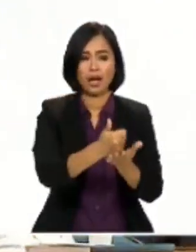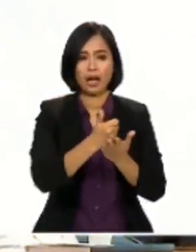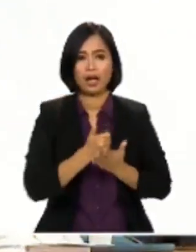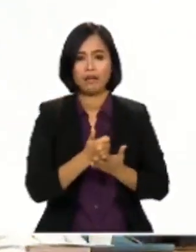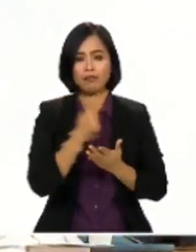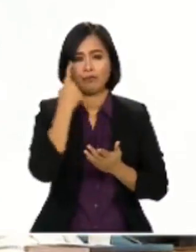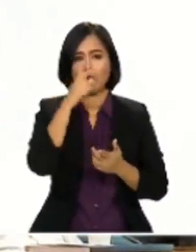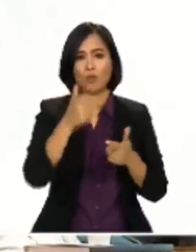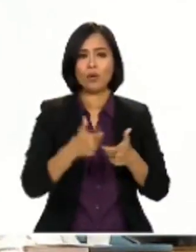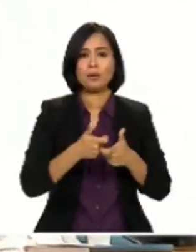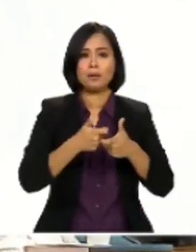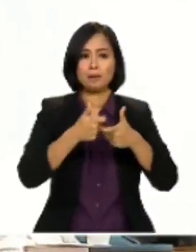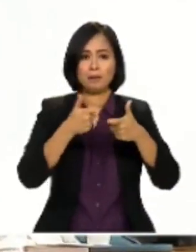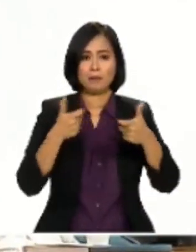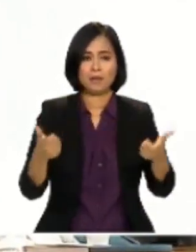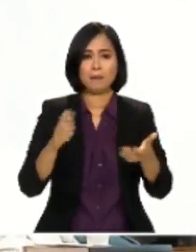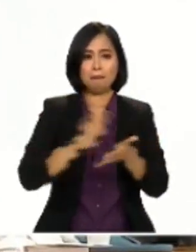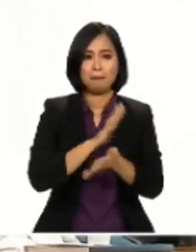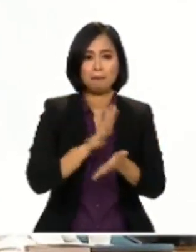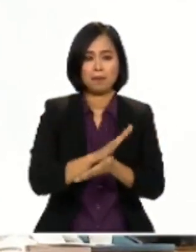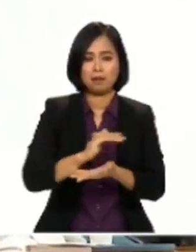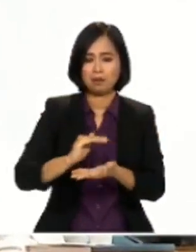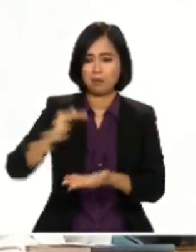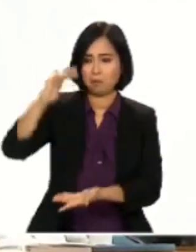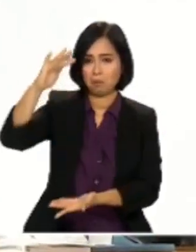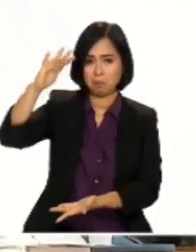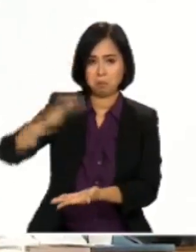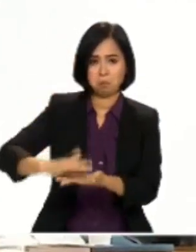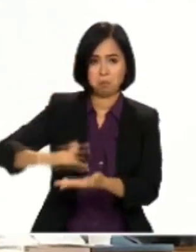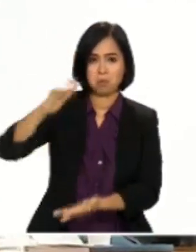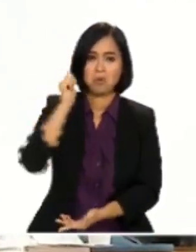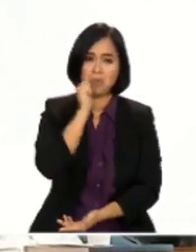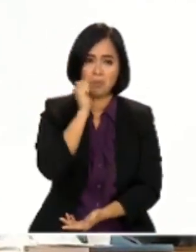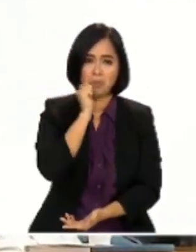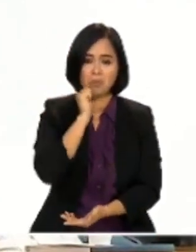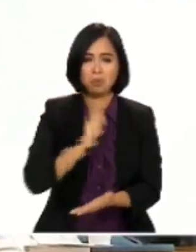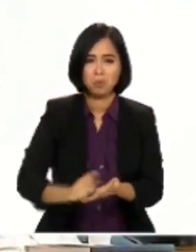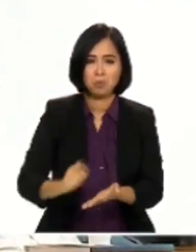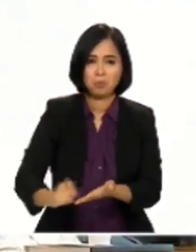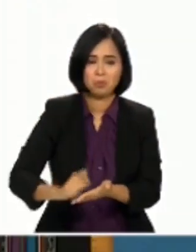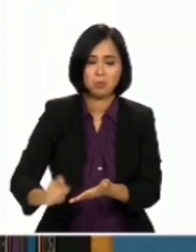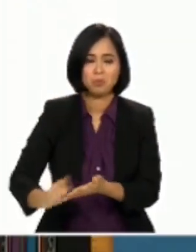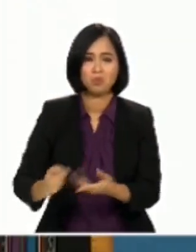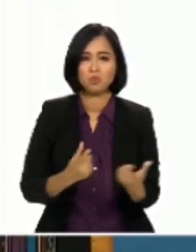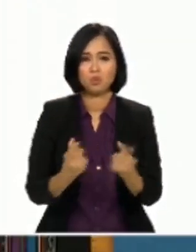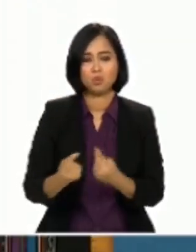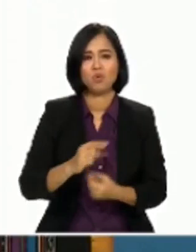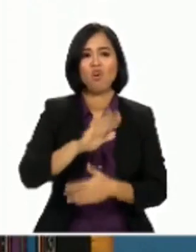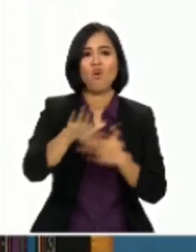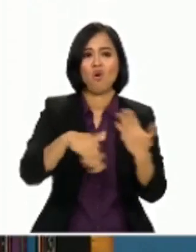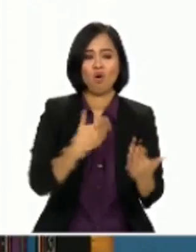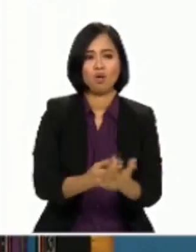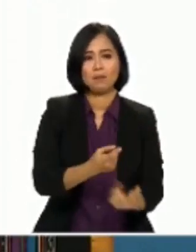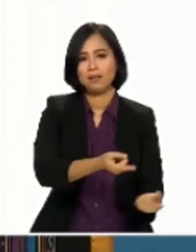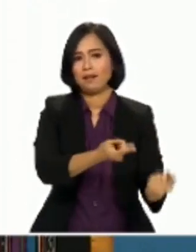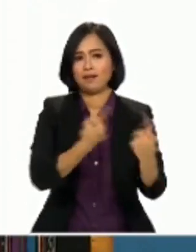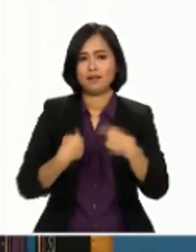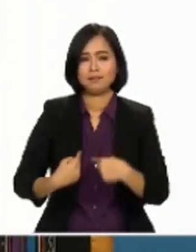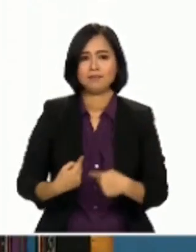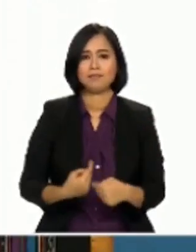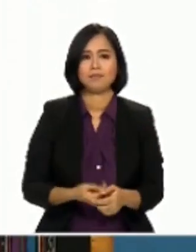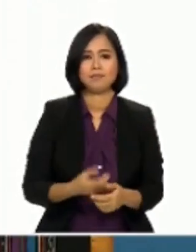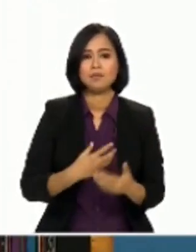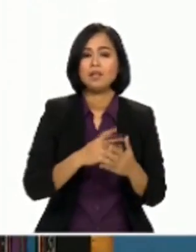huge paperwork that we have to do every day. All of them will go